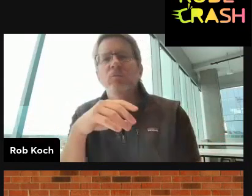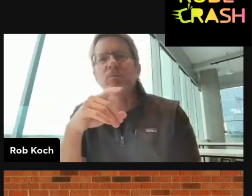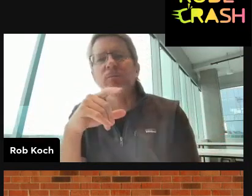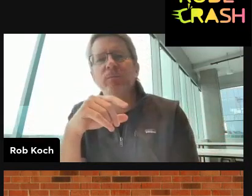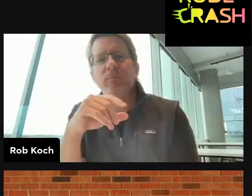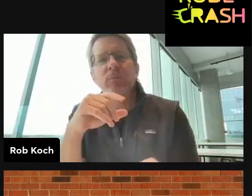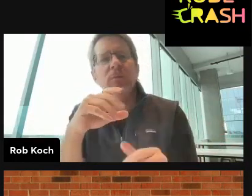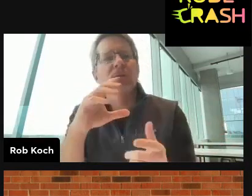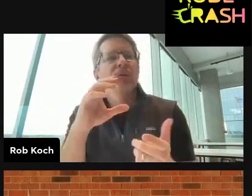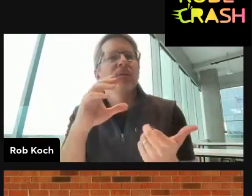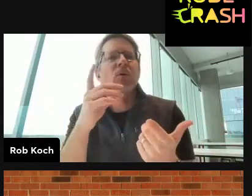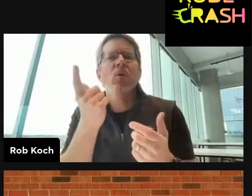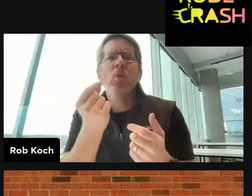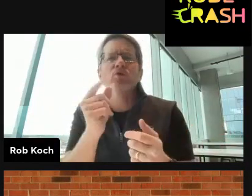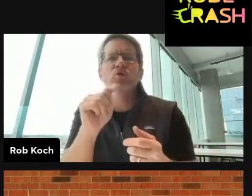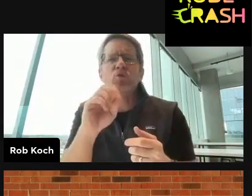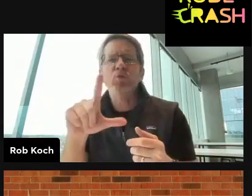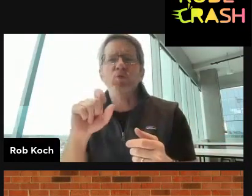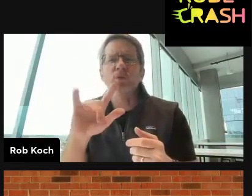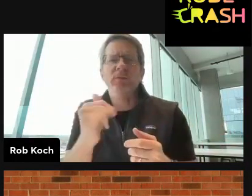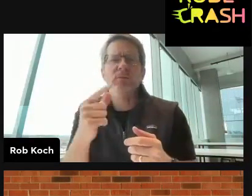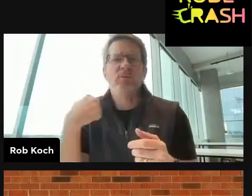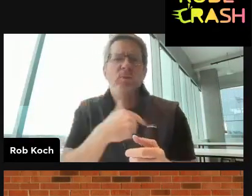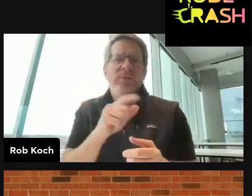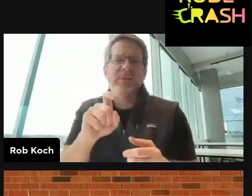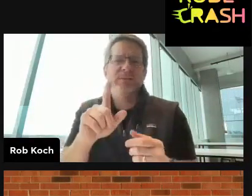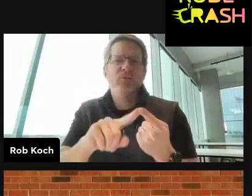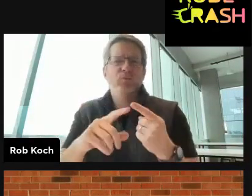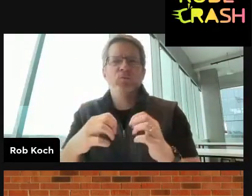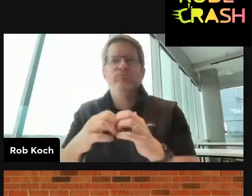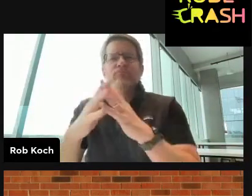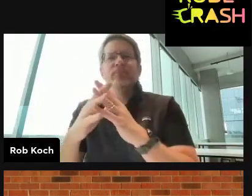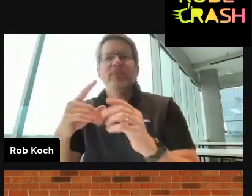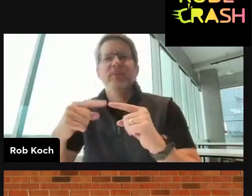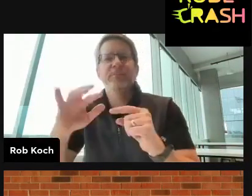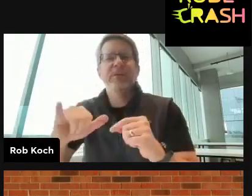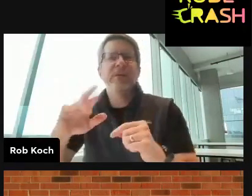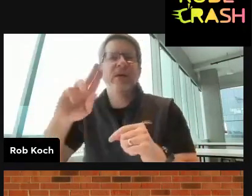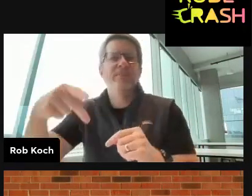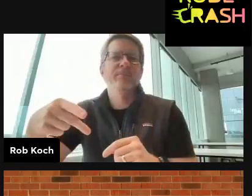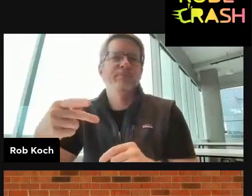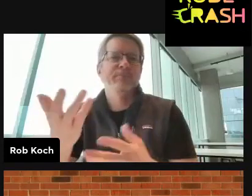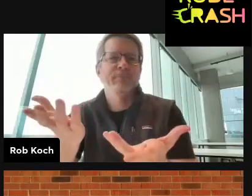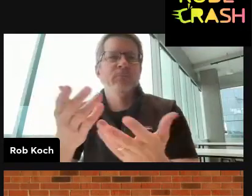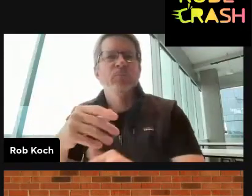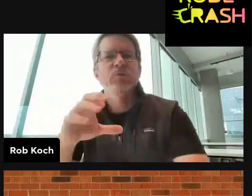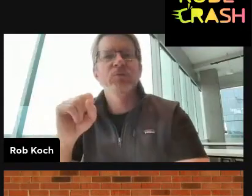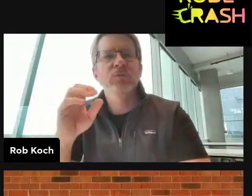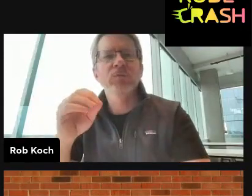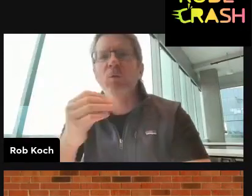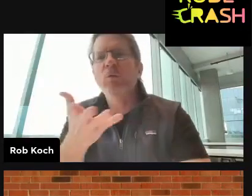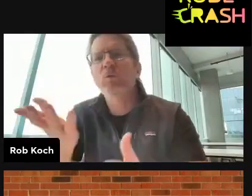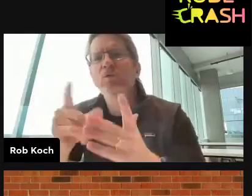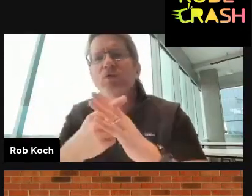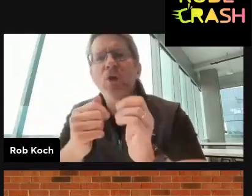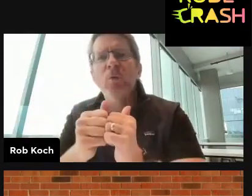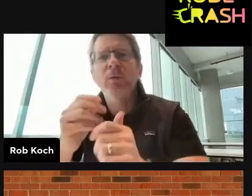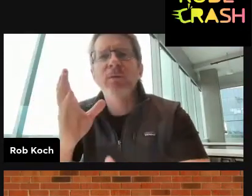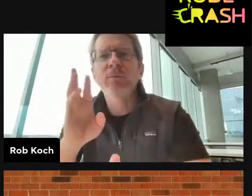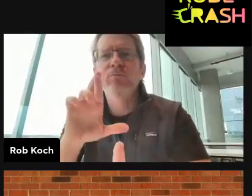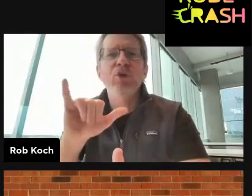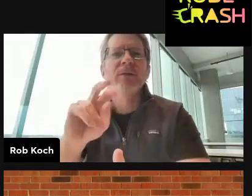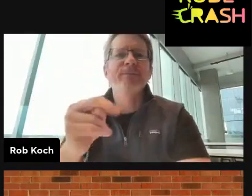the DevOps process easier? What tools do you think we need to have spun up in order